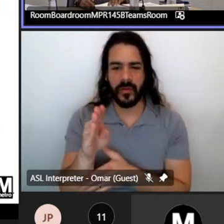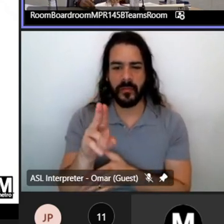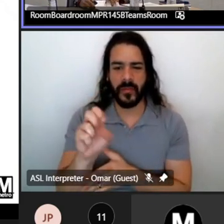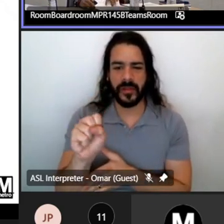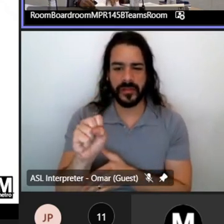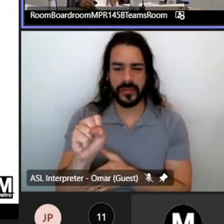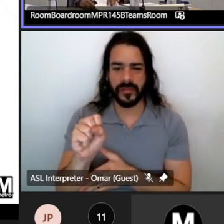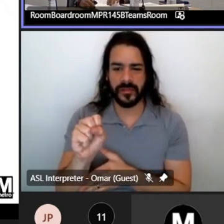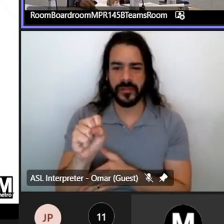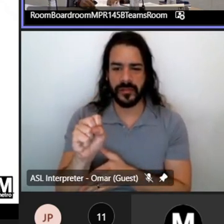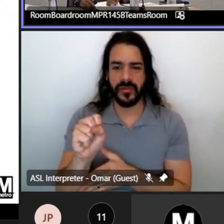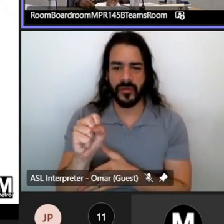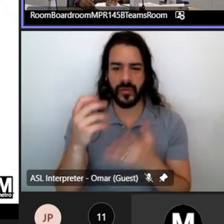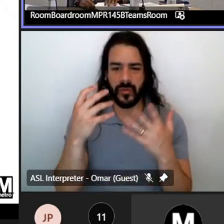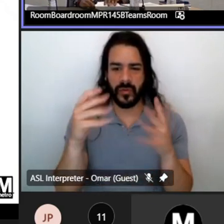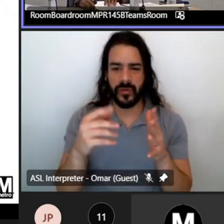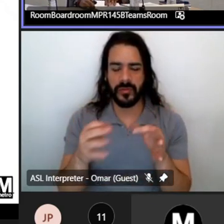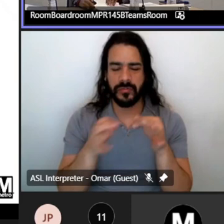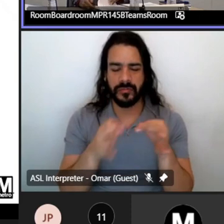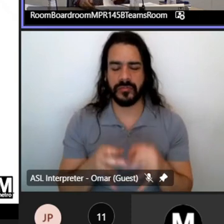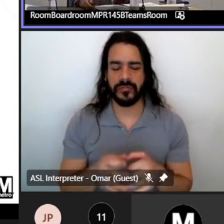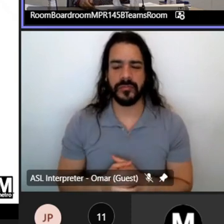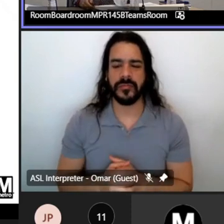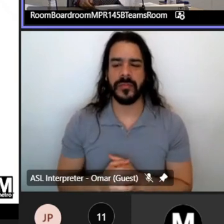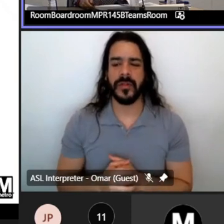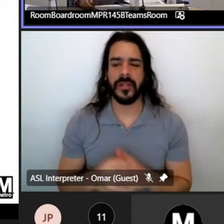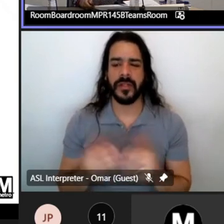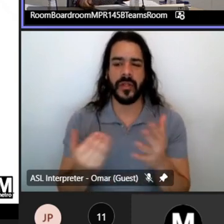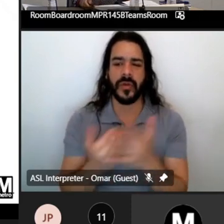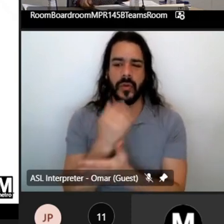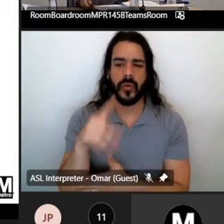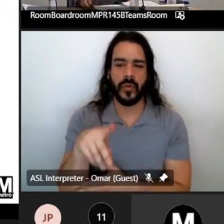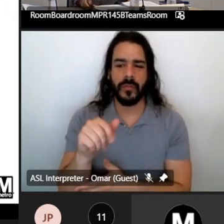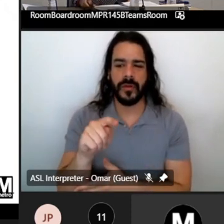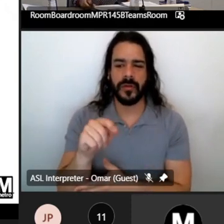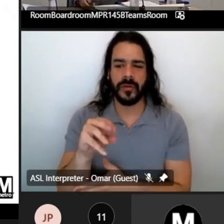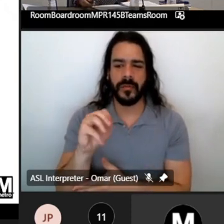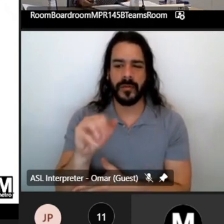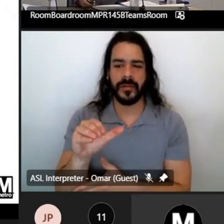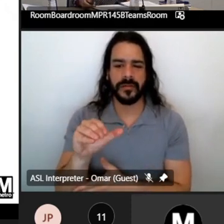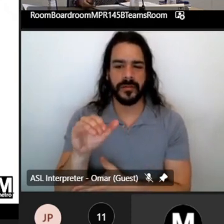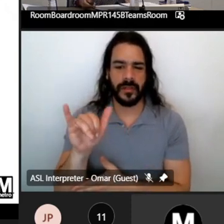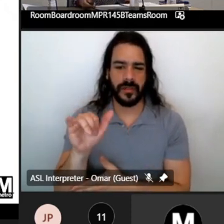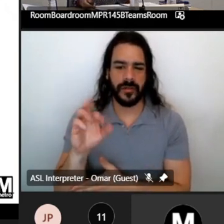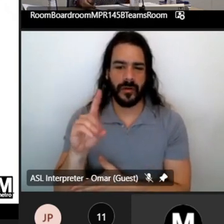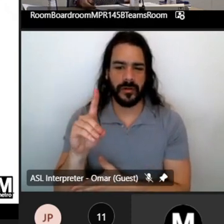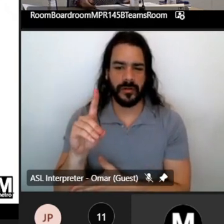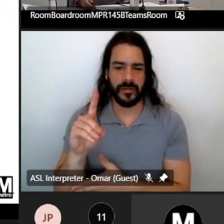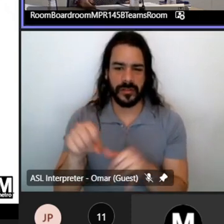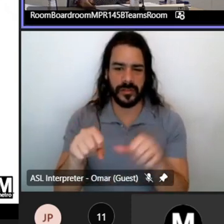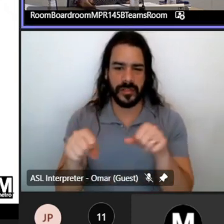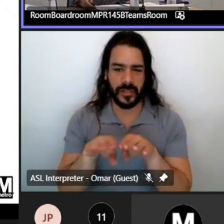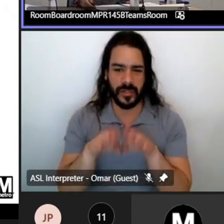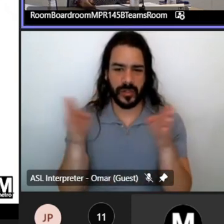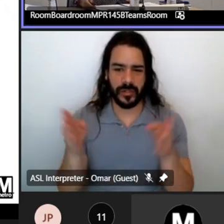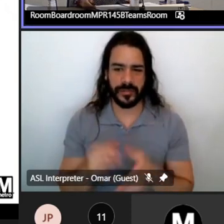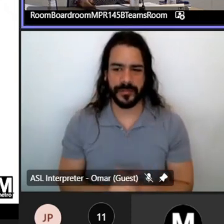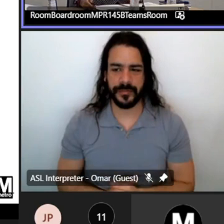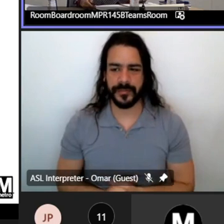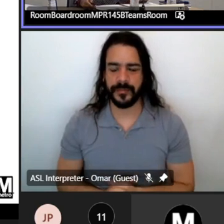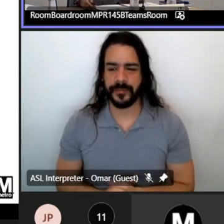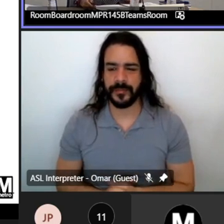on the three bus routes previously mentioned, and opening of the new Potomac Yard station.